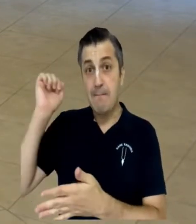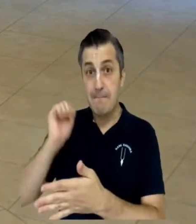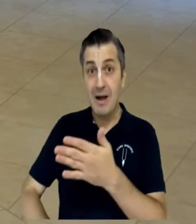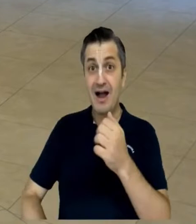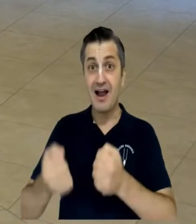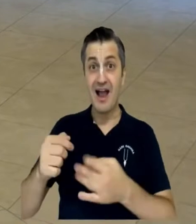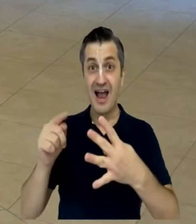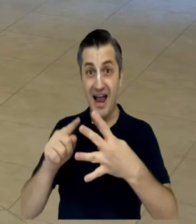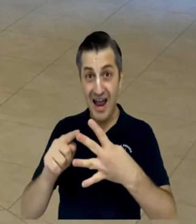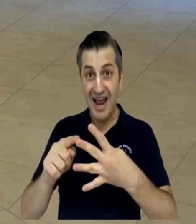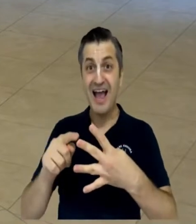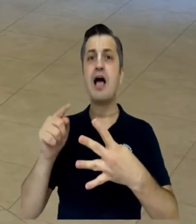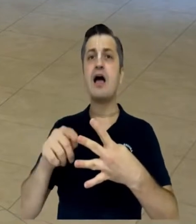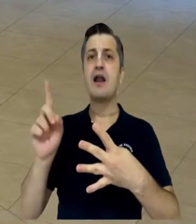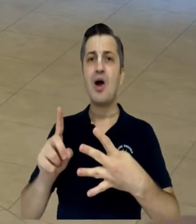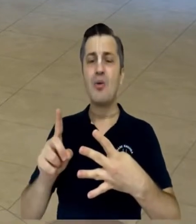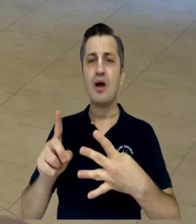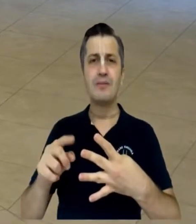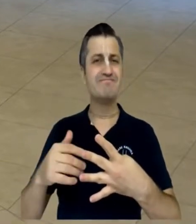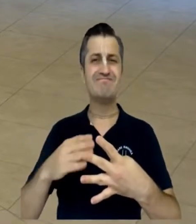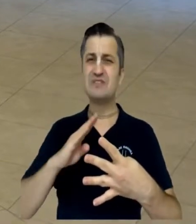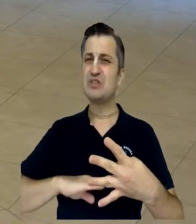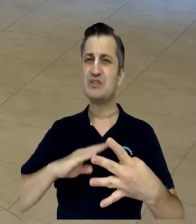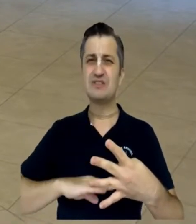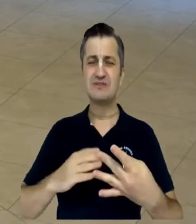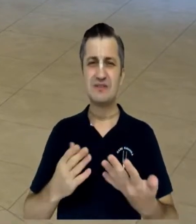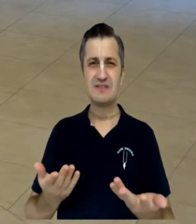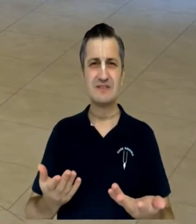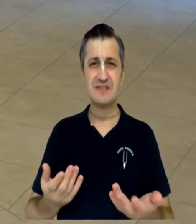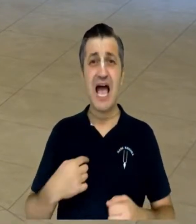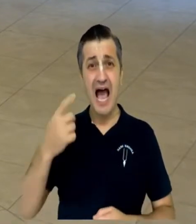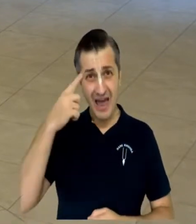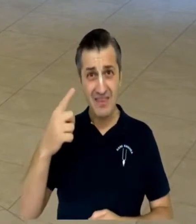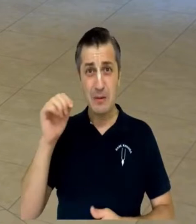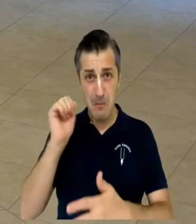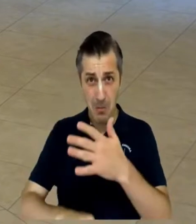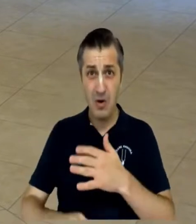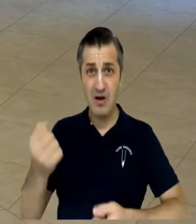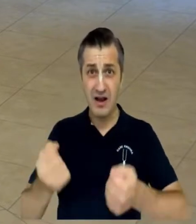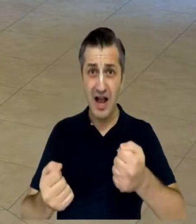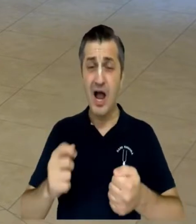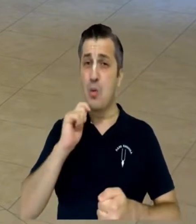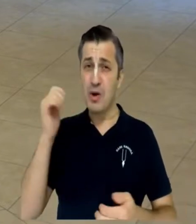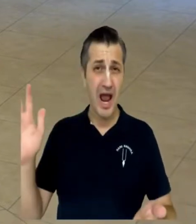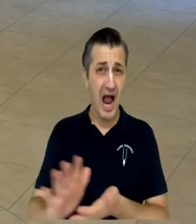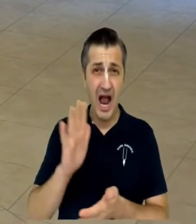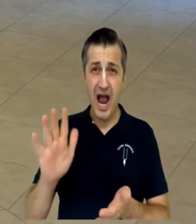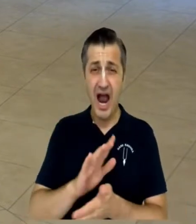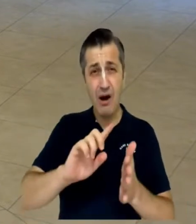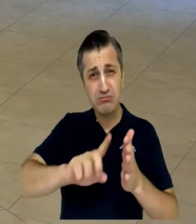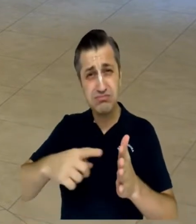and it doesn't really make you happy. You thought it's going to make you happy, but it doesn't really. So then